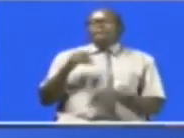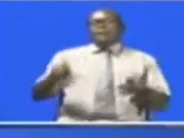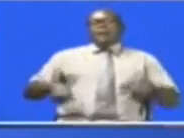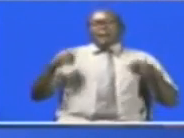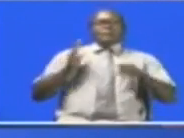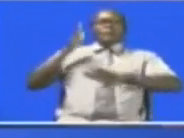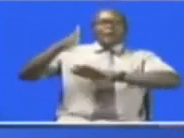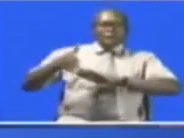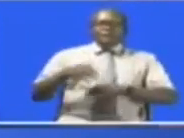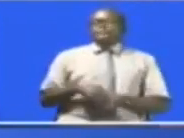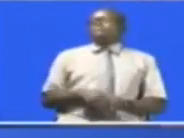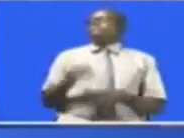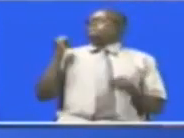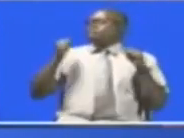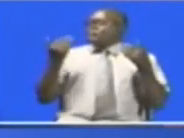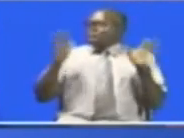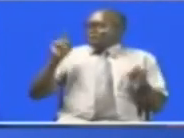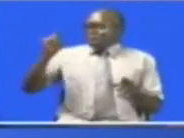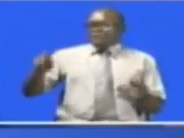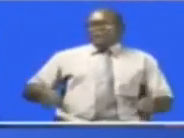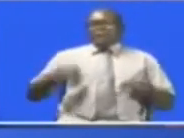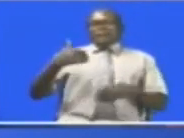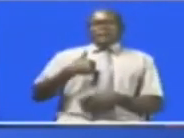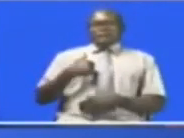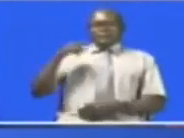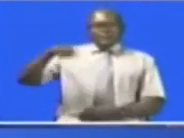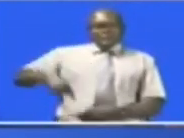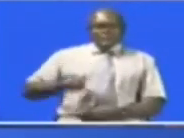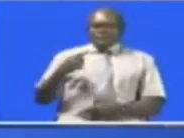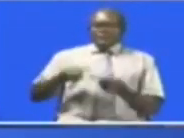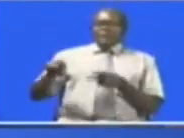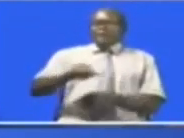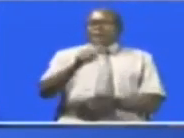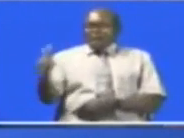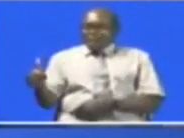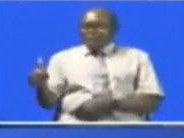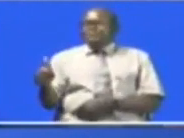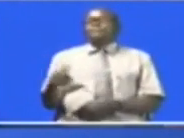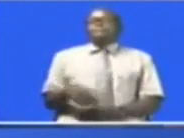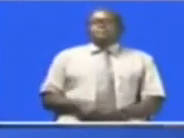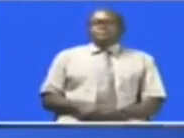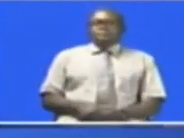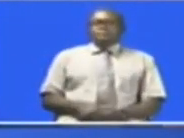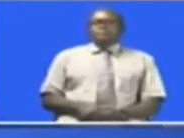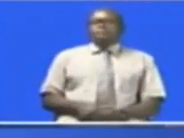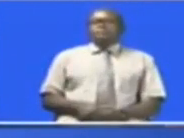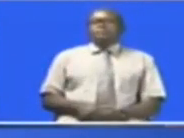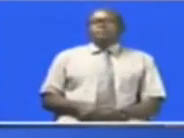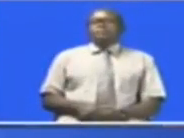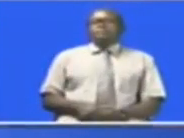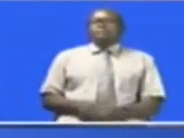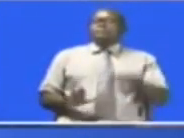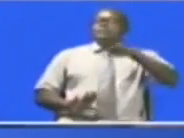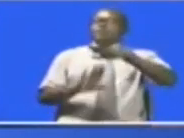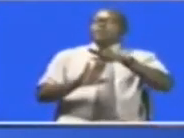a life after running. Exactly. Like myself and several of other athletes, the top